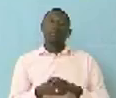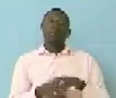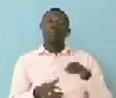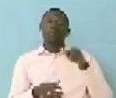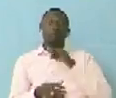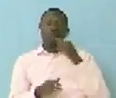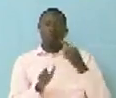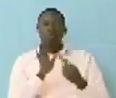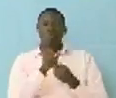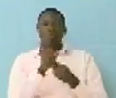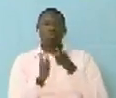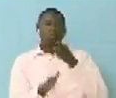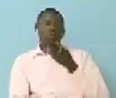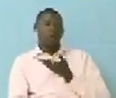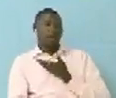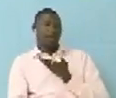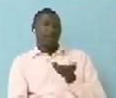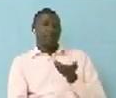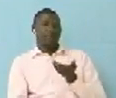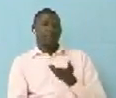which shows that you have